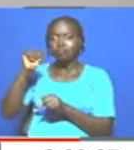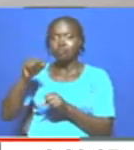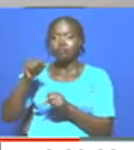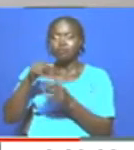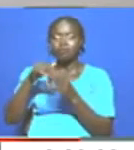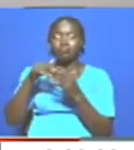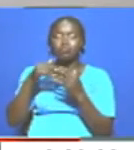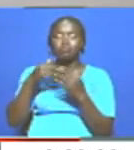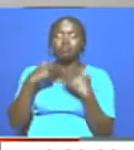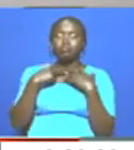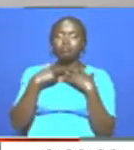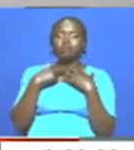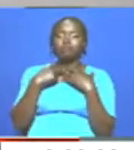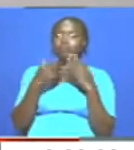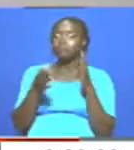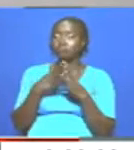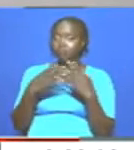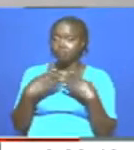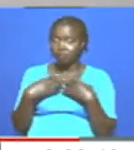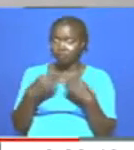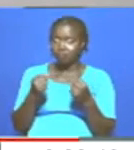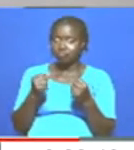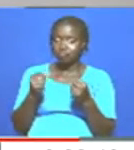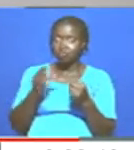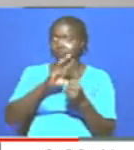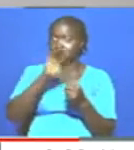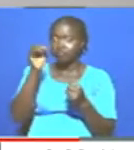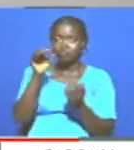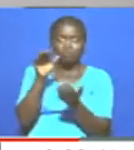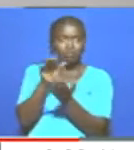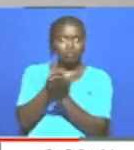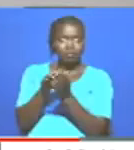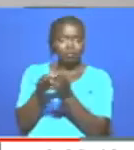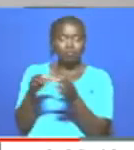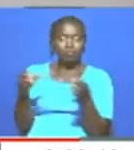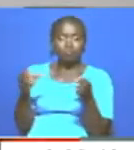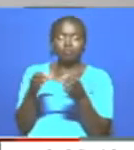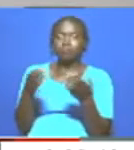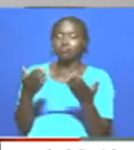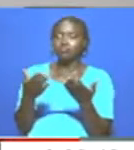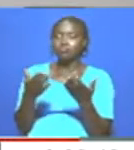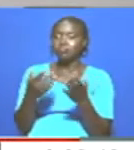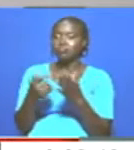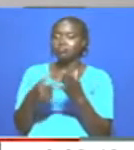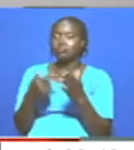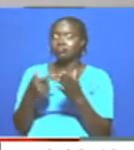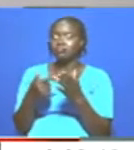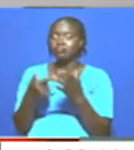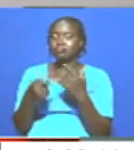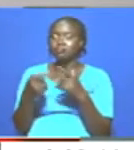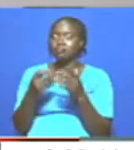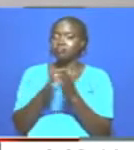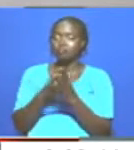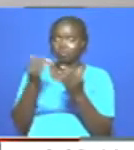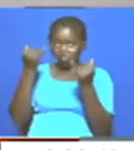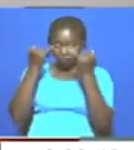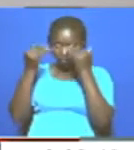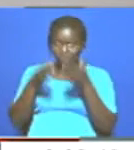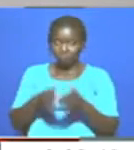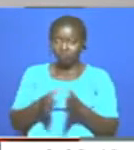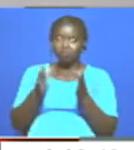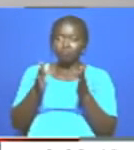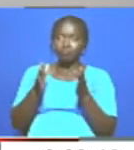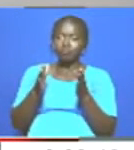quick recovery. The Africa Packaging Organization says players in the industry should come up with innovative ways to stay